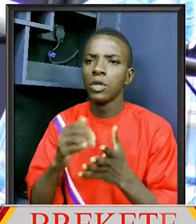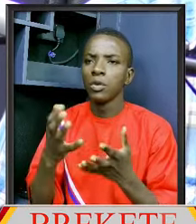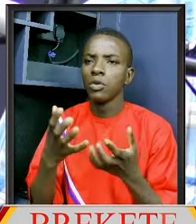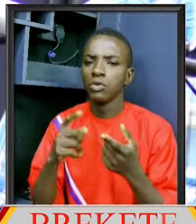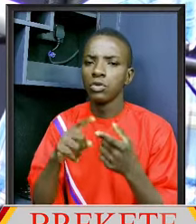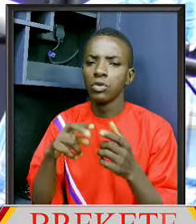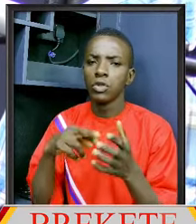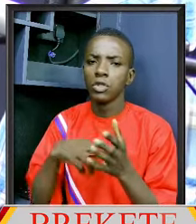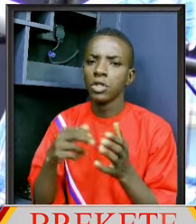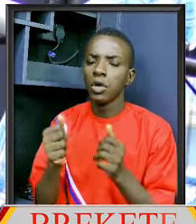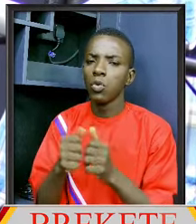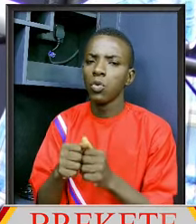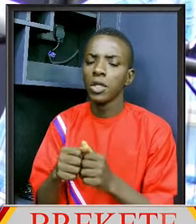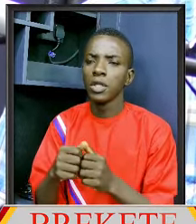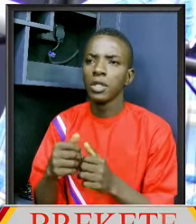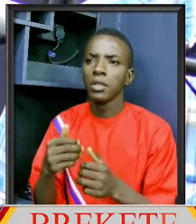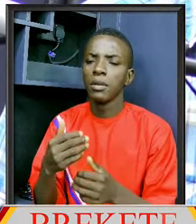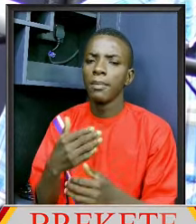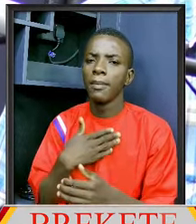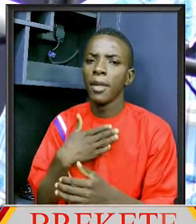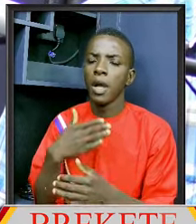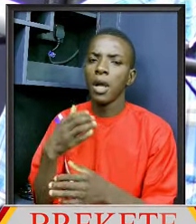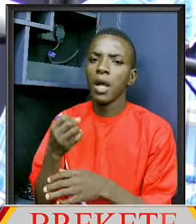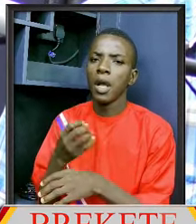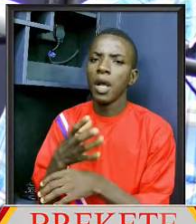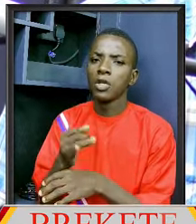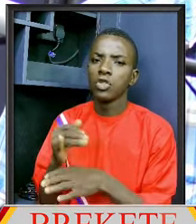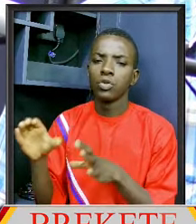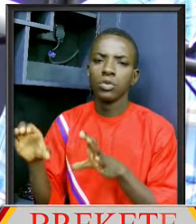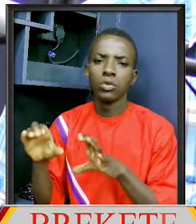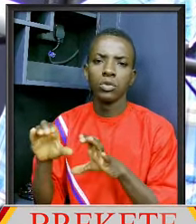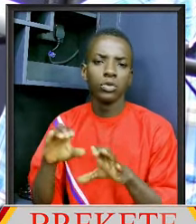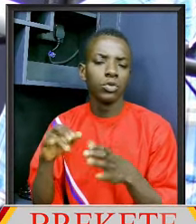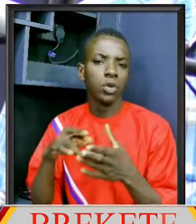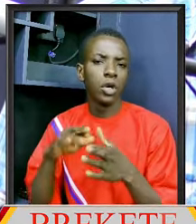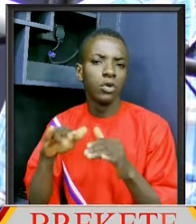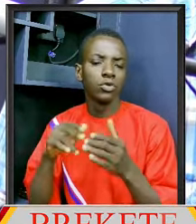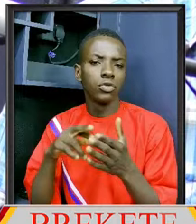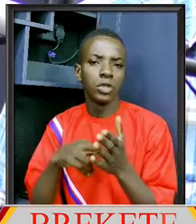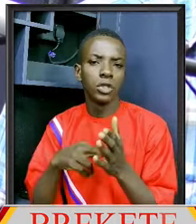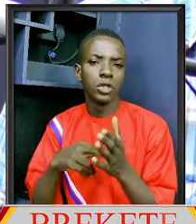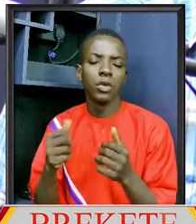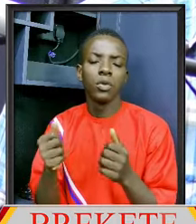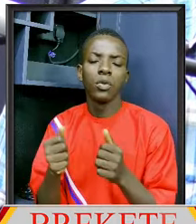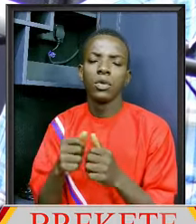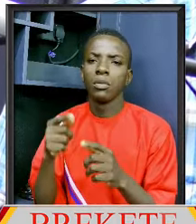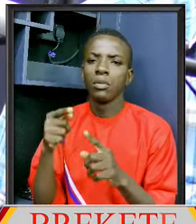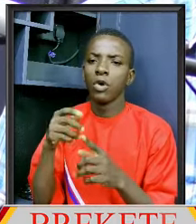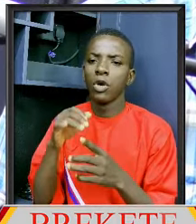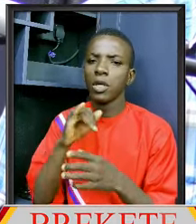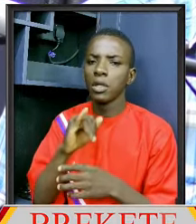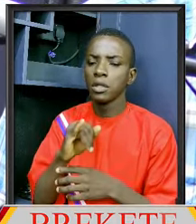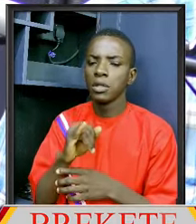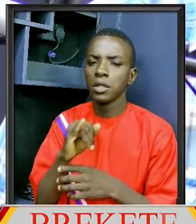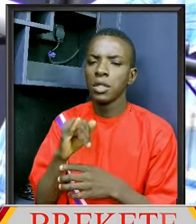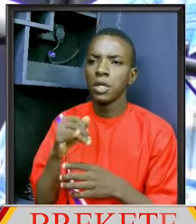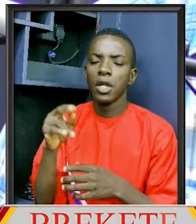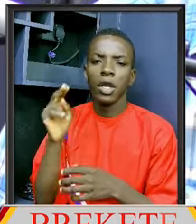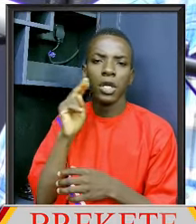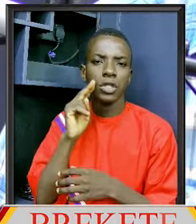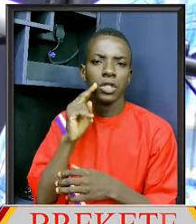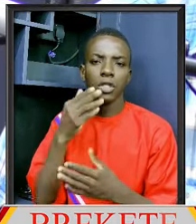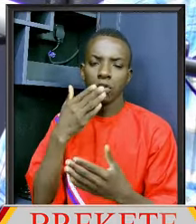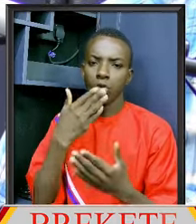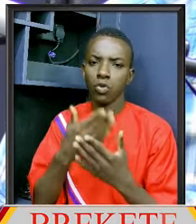want register with my council go do am? The point be say, Nigeria